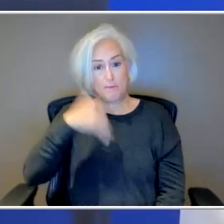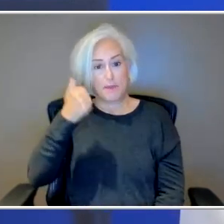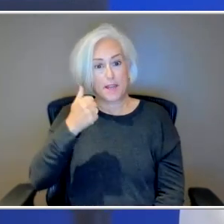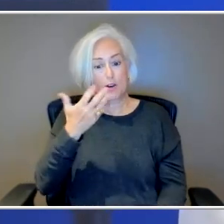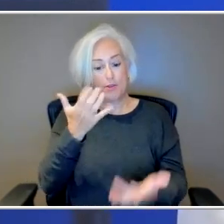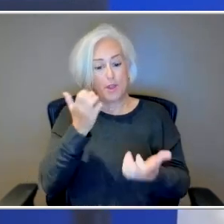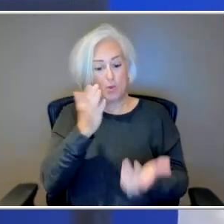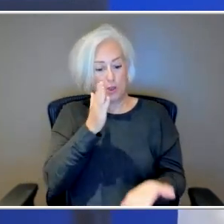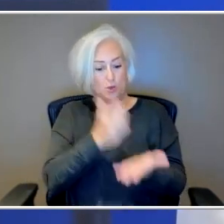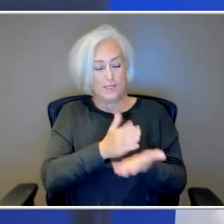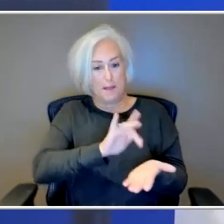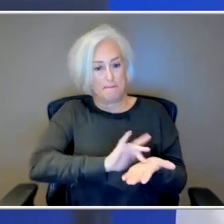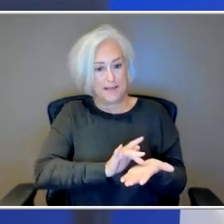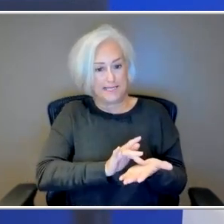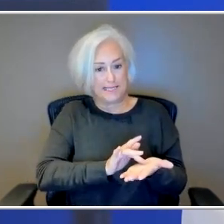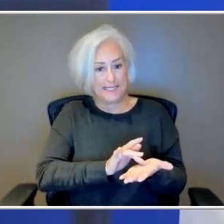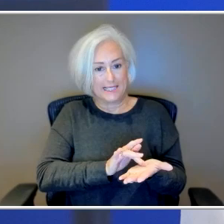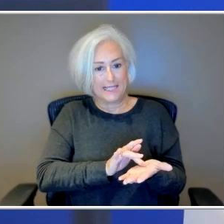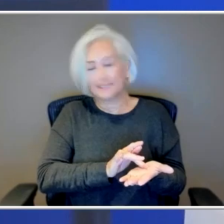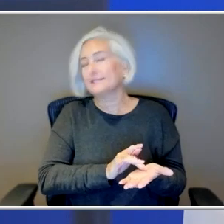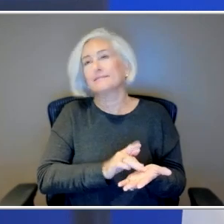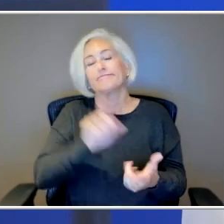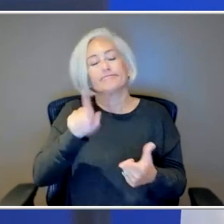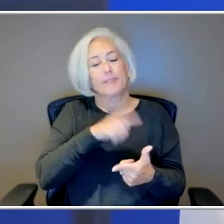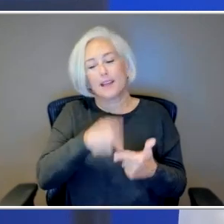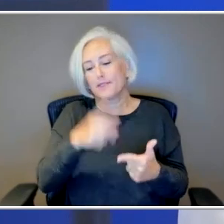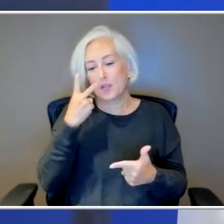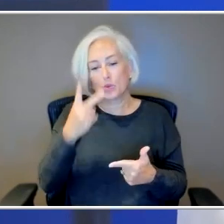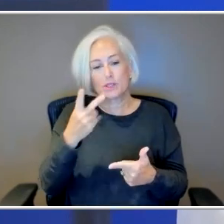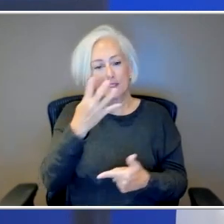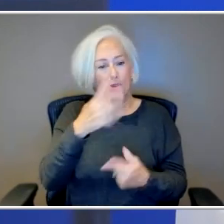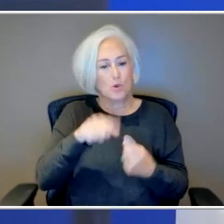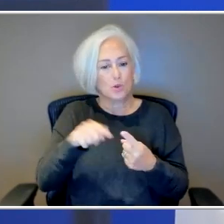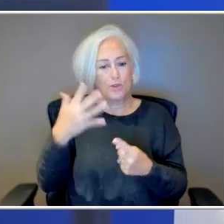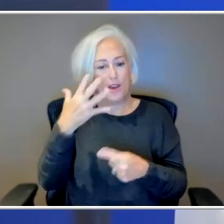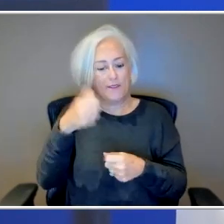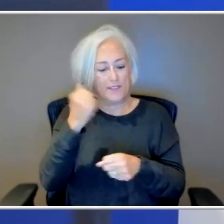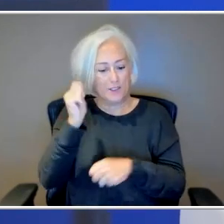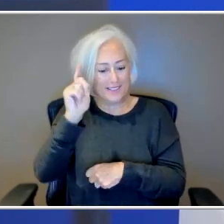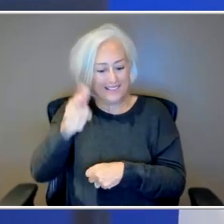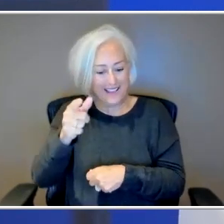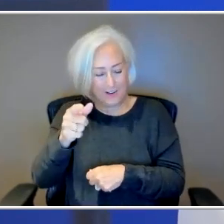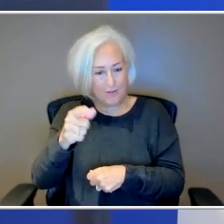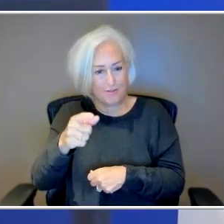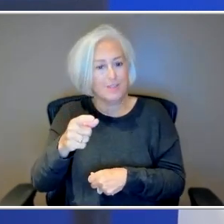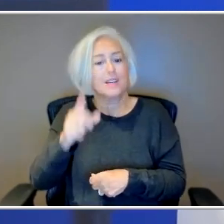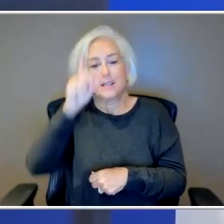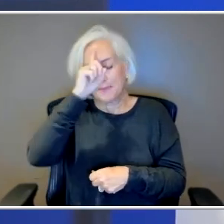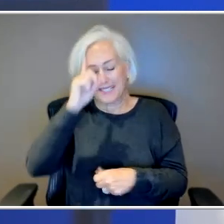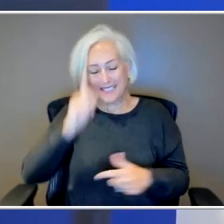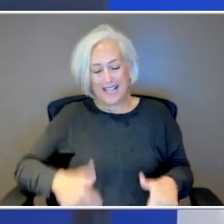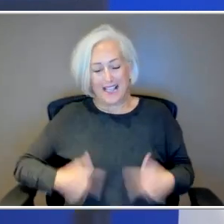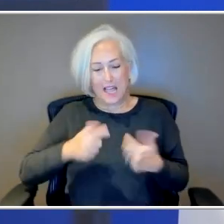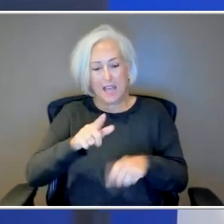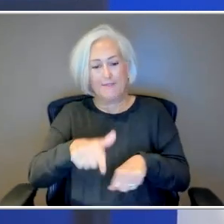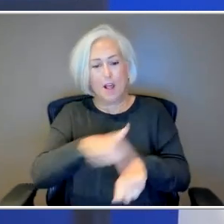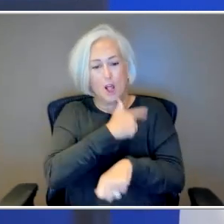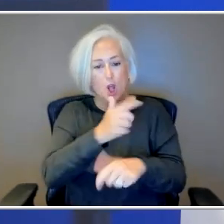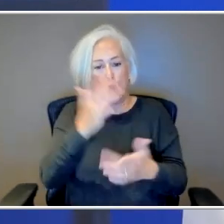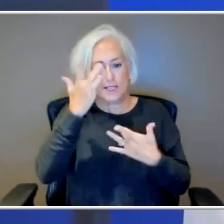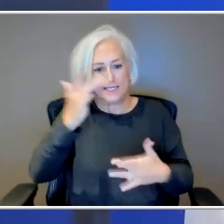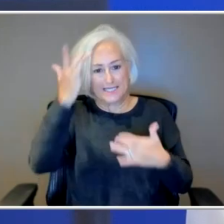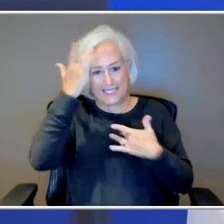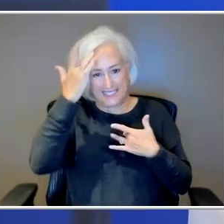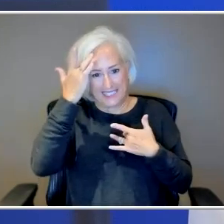And sometimes, we see them 4 or 5 years later after stopping the medication, they come back with more severe disease. And sometimes it's really difficult to